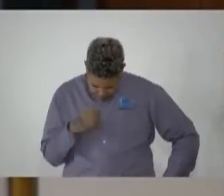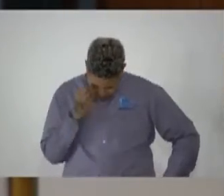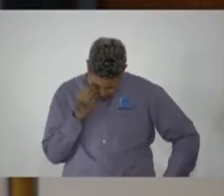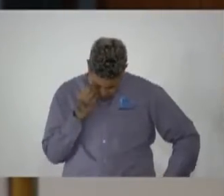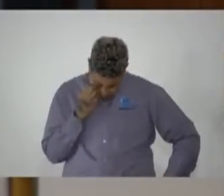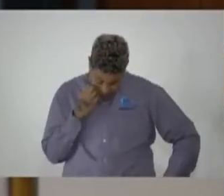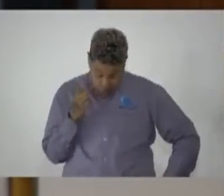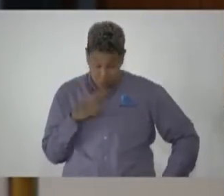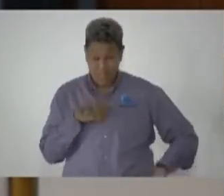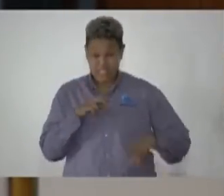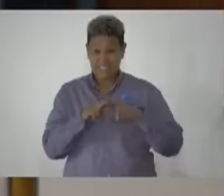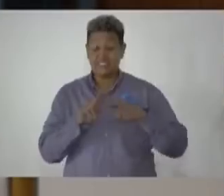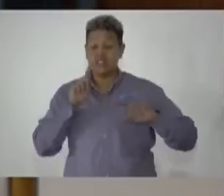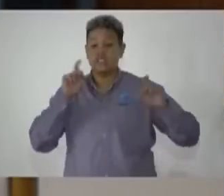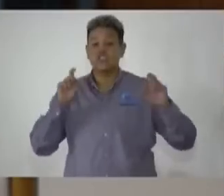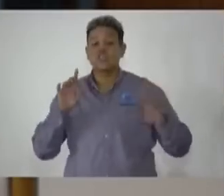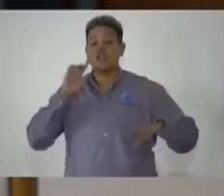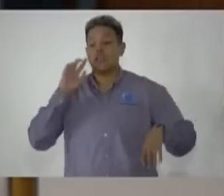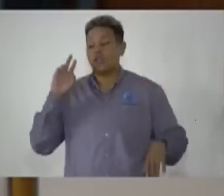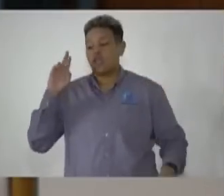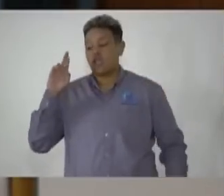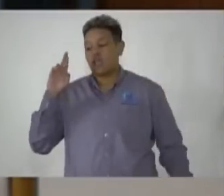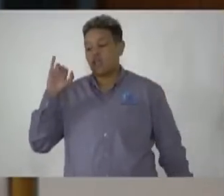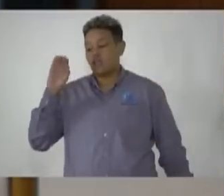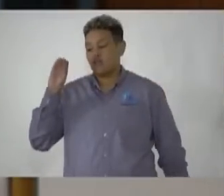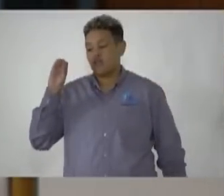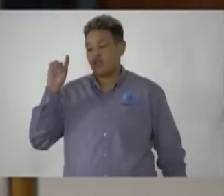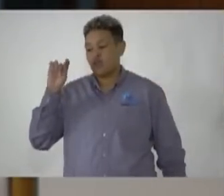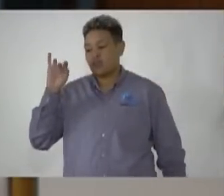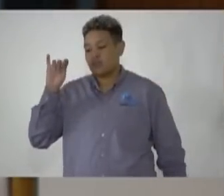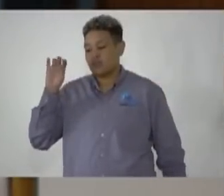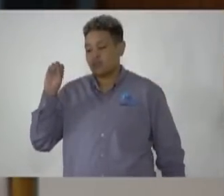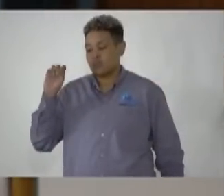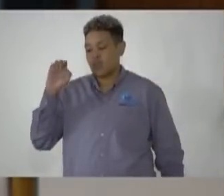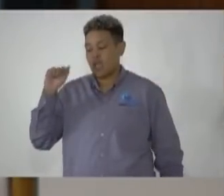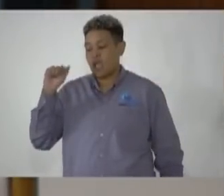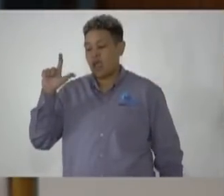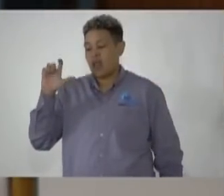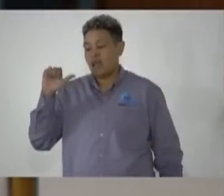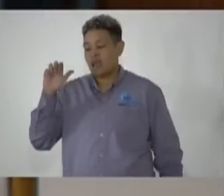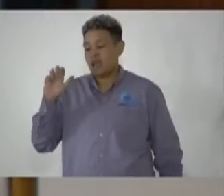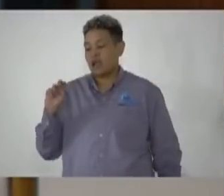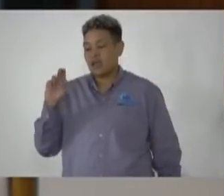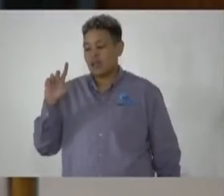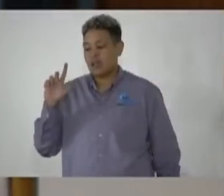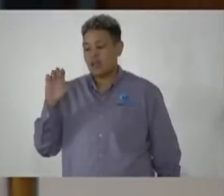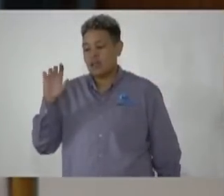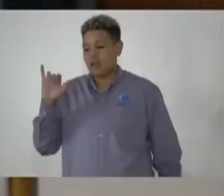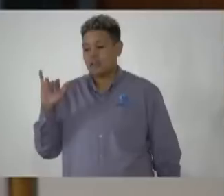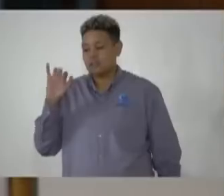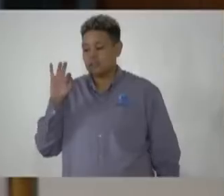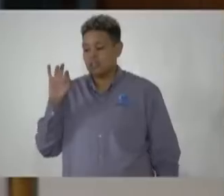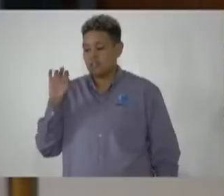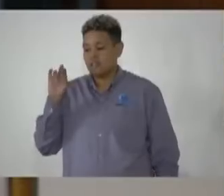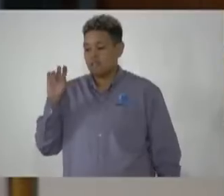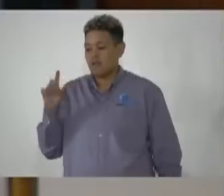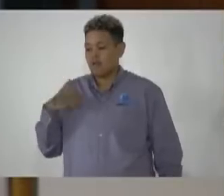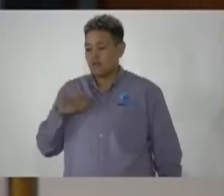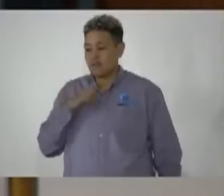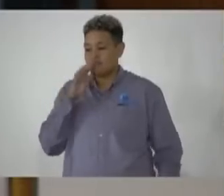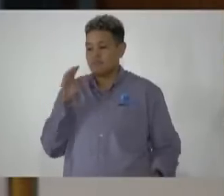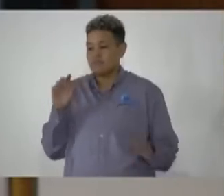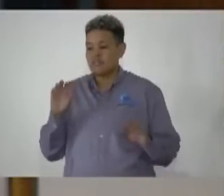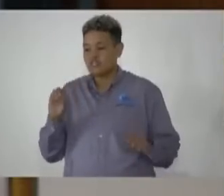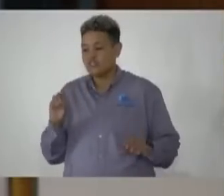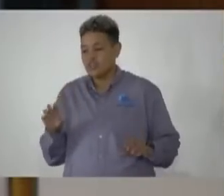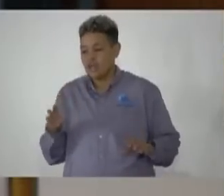where I sit as the chair of the Rio Tinto Alcan Legacy Fund, we have had almost zero take-up